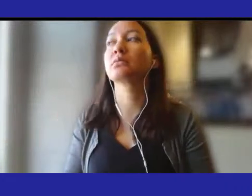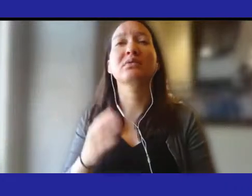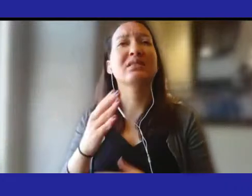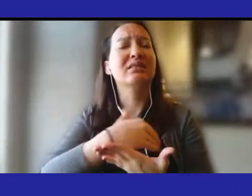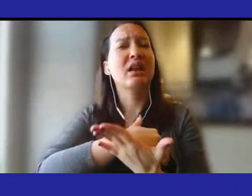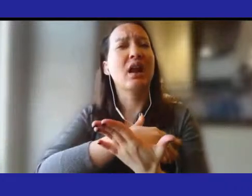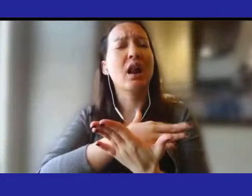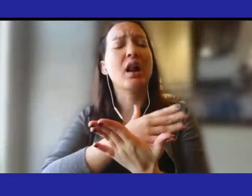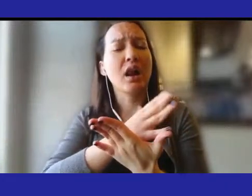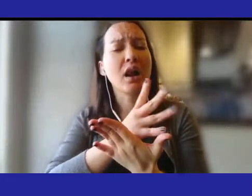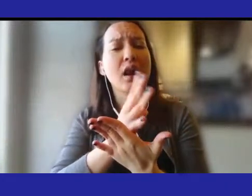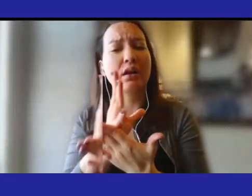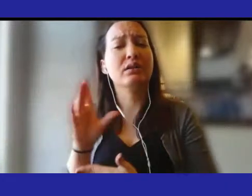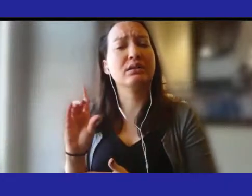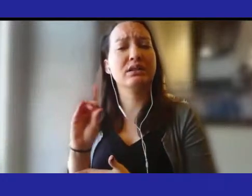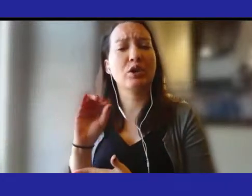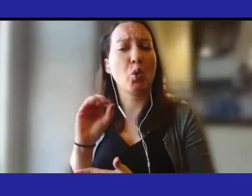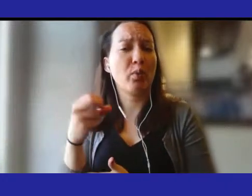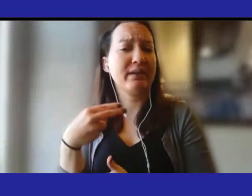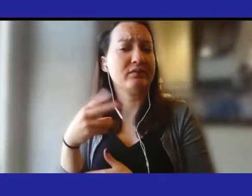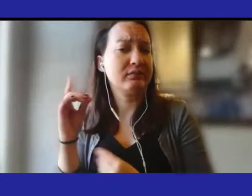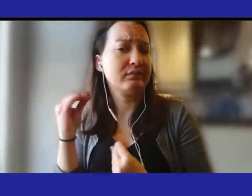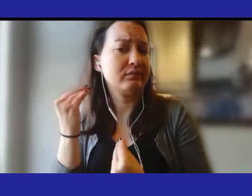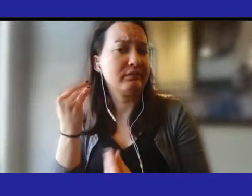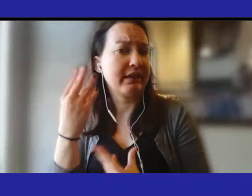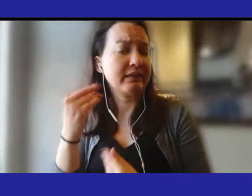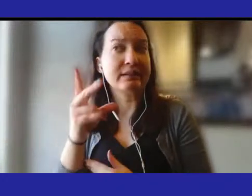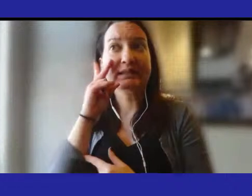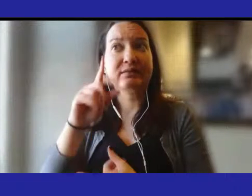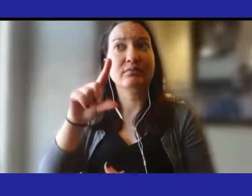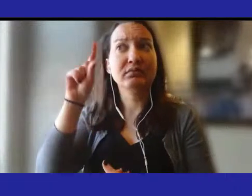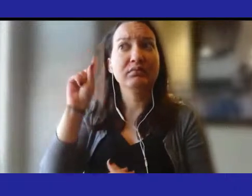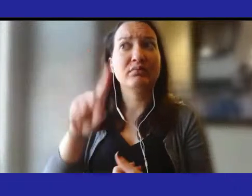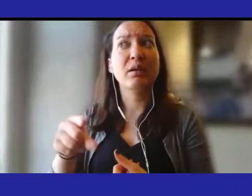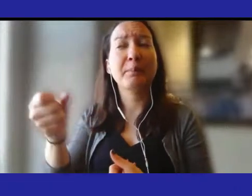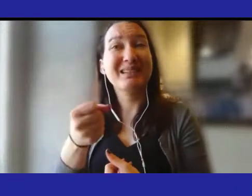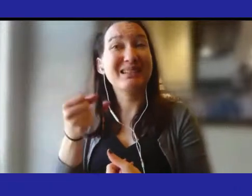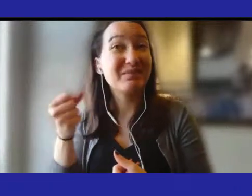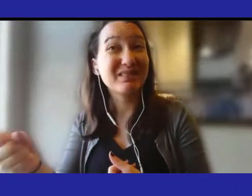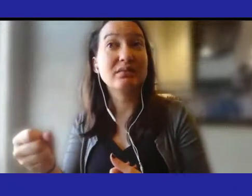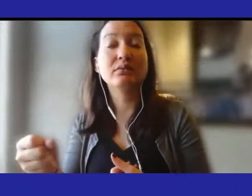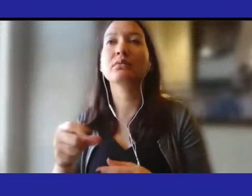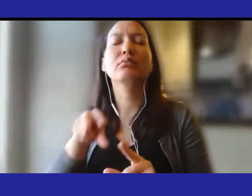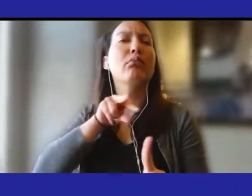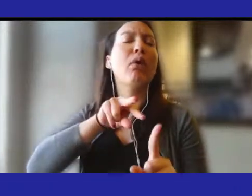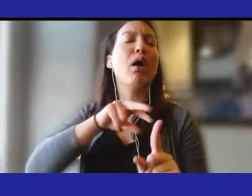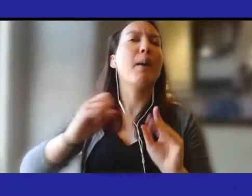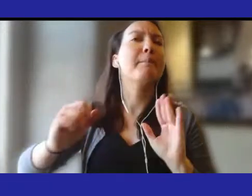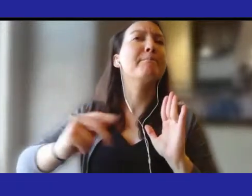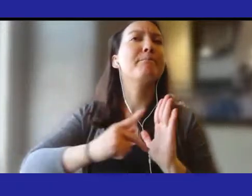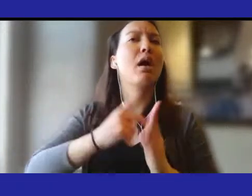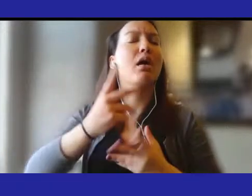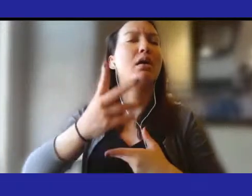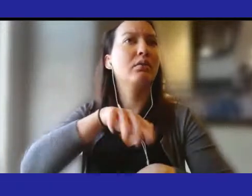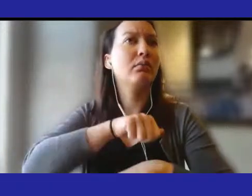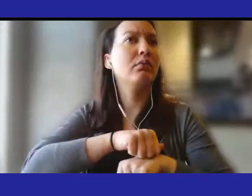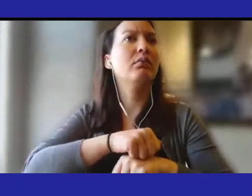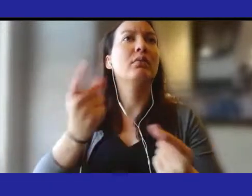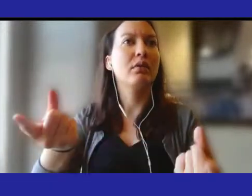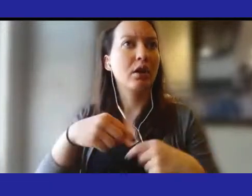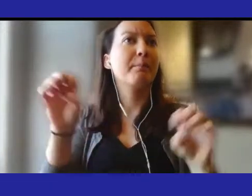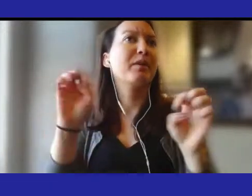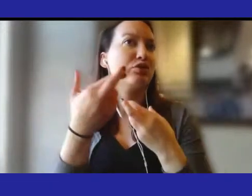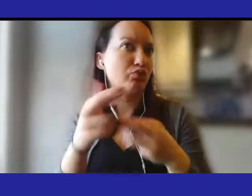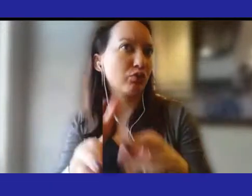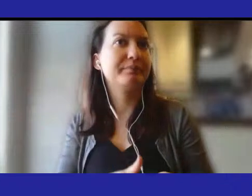DOH data and see whether or not we're increasing detox placements, as well as monitor return visits to the emergency departments.